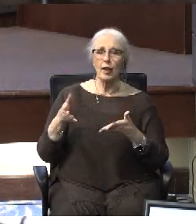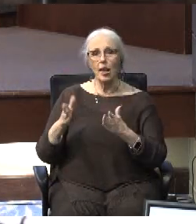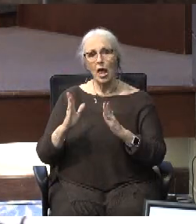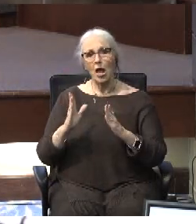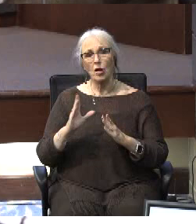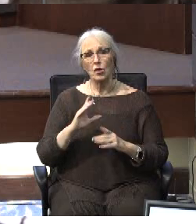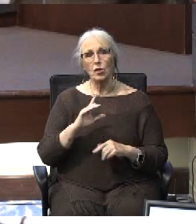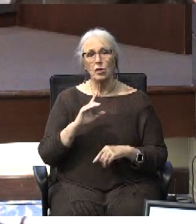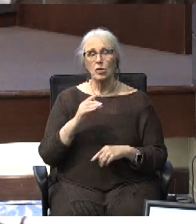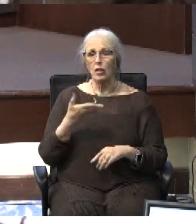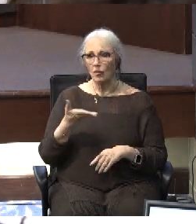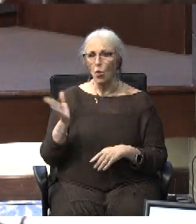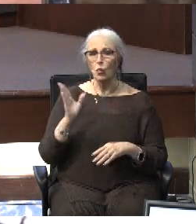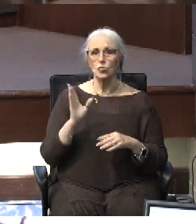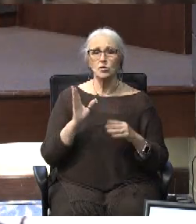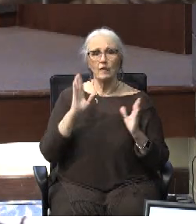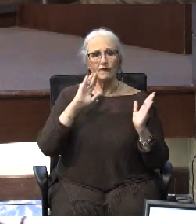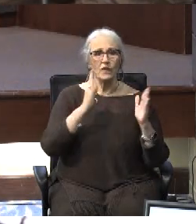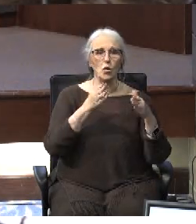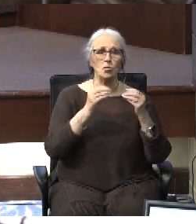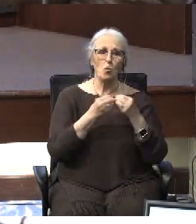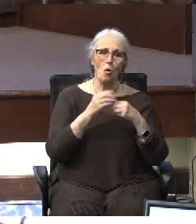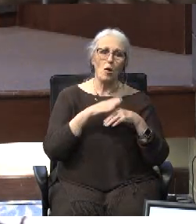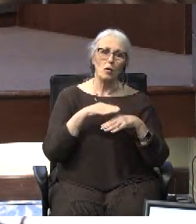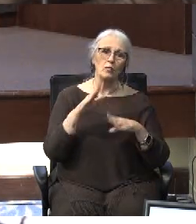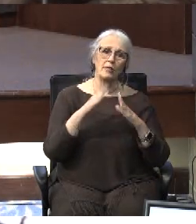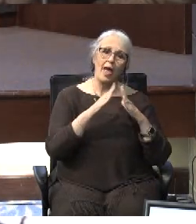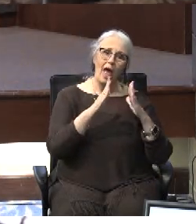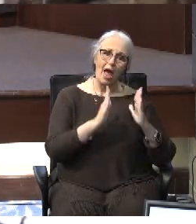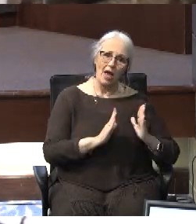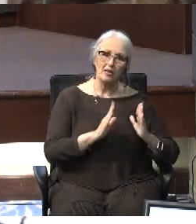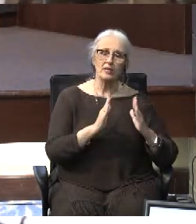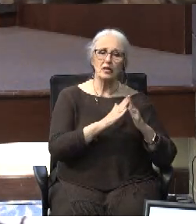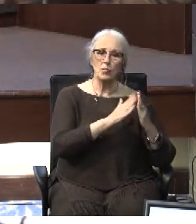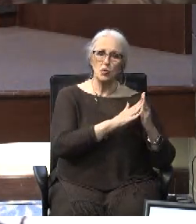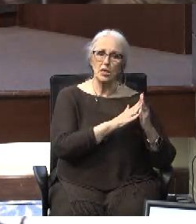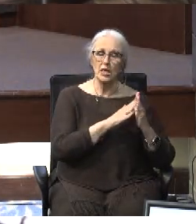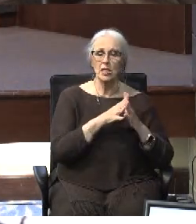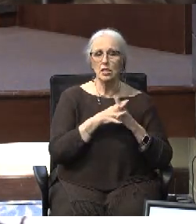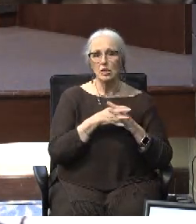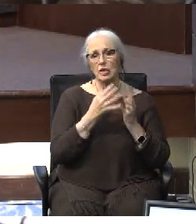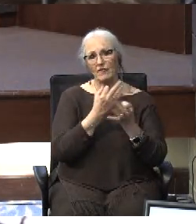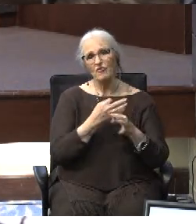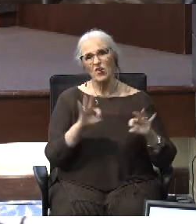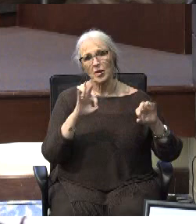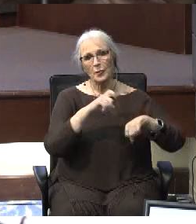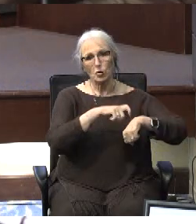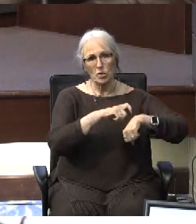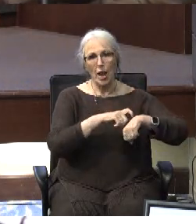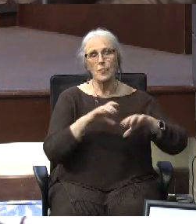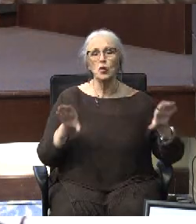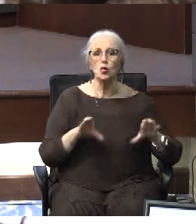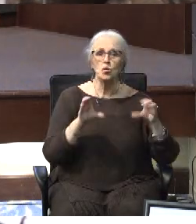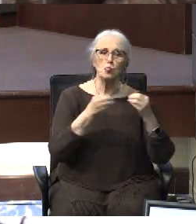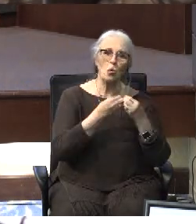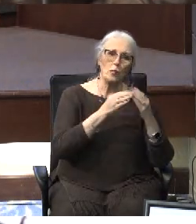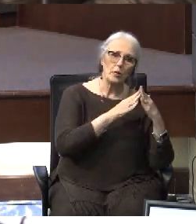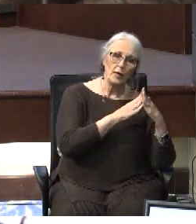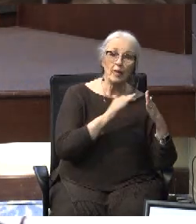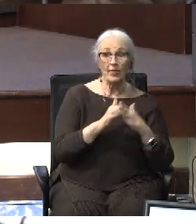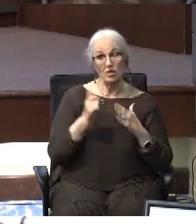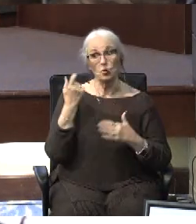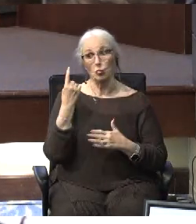those officers to focus more on the housing and in the community. It'll actually free up their time to do more in the community. So that would be our one big